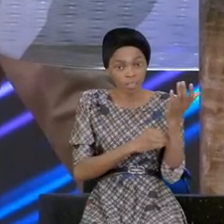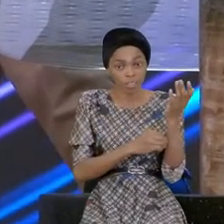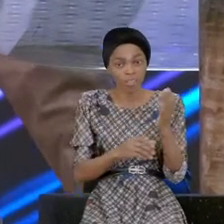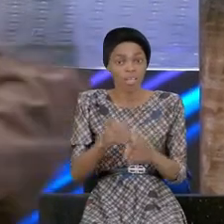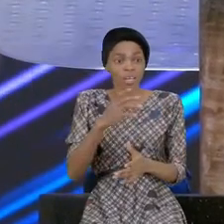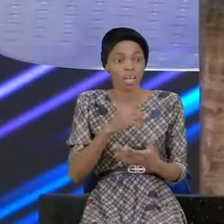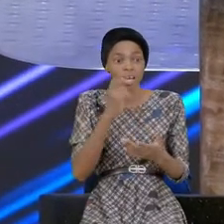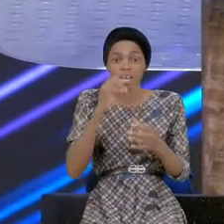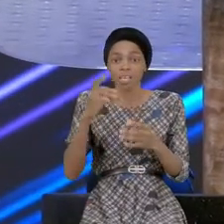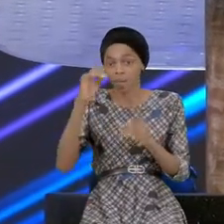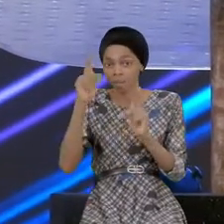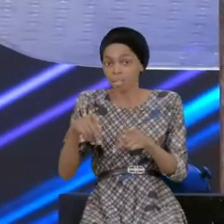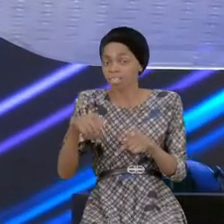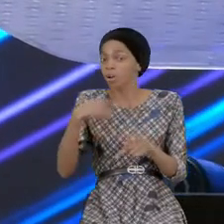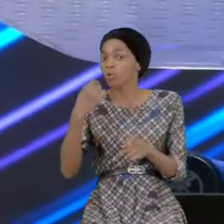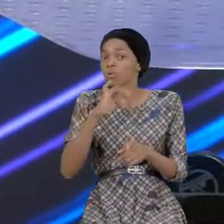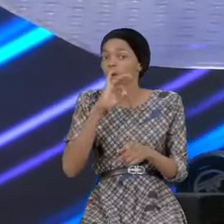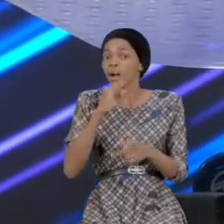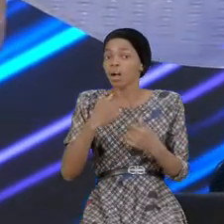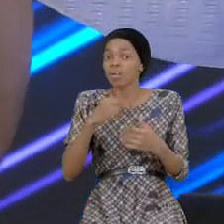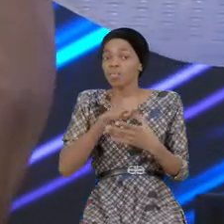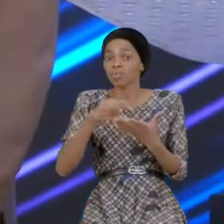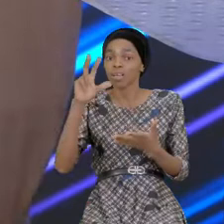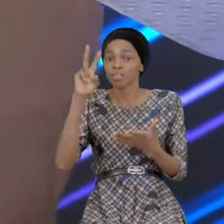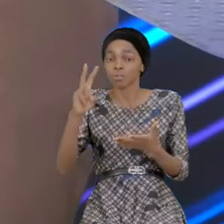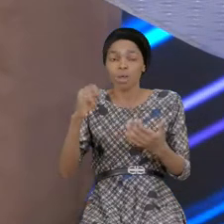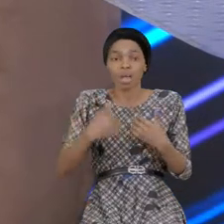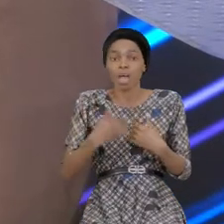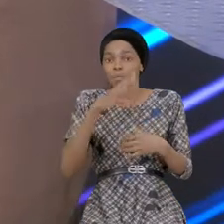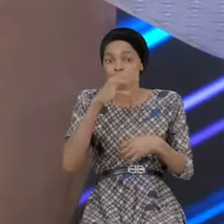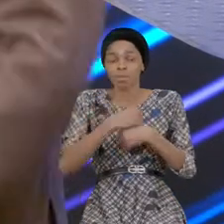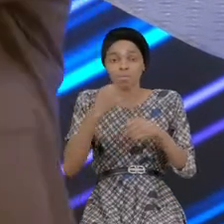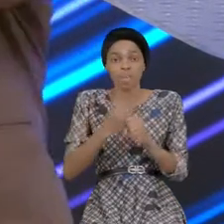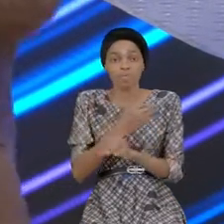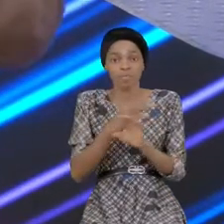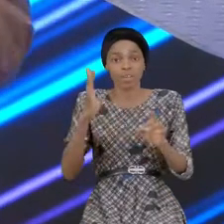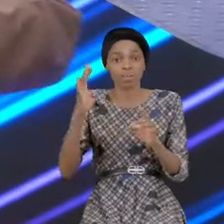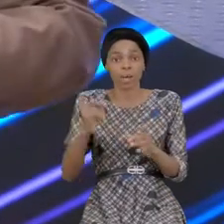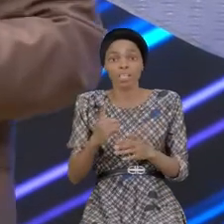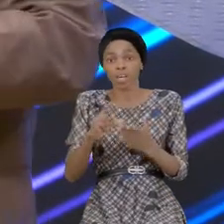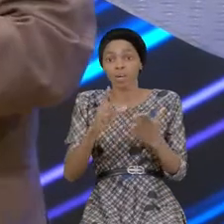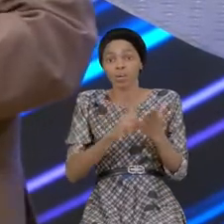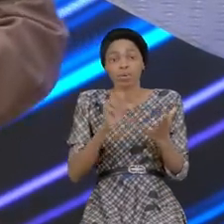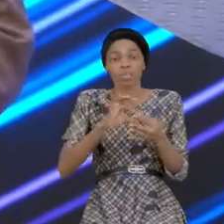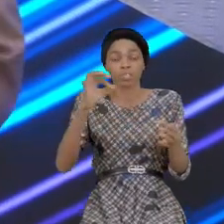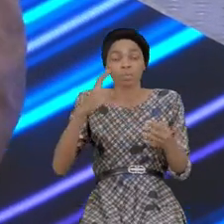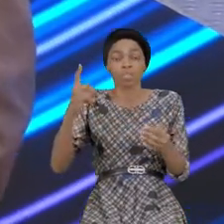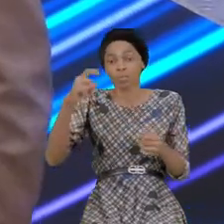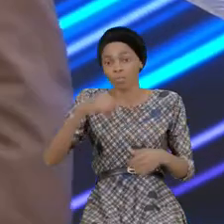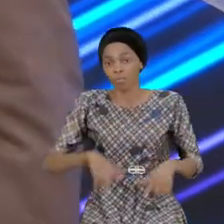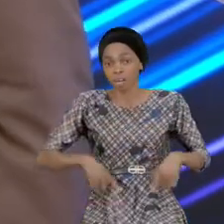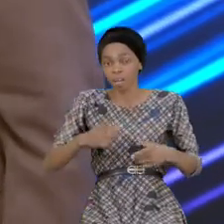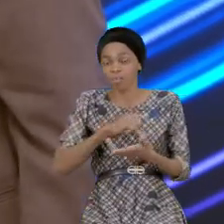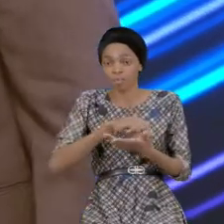verse 2, you have been made free by the law of the Spirit of life. Ye, in verse 9, that has